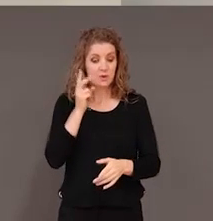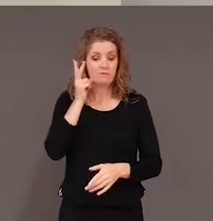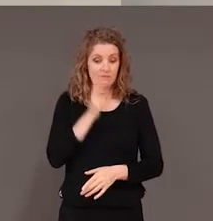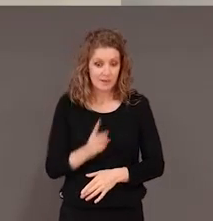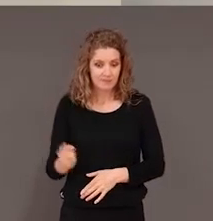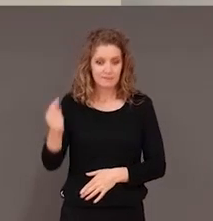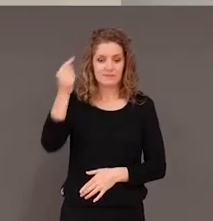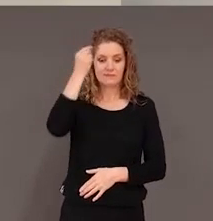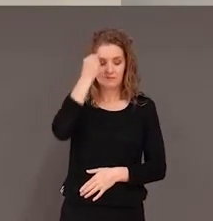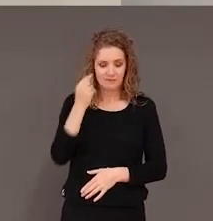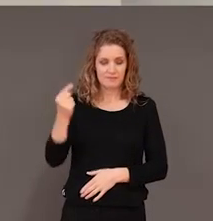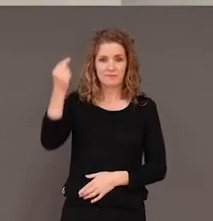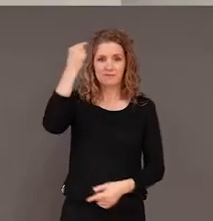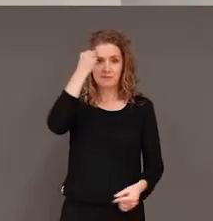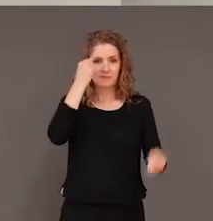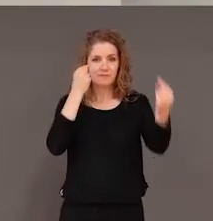again.